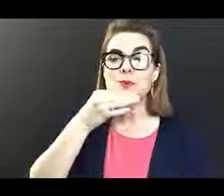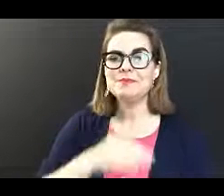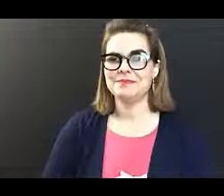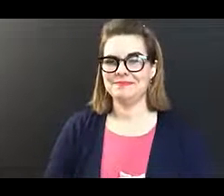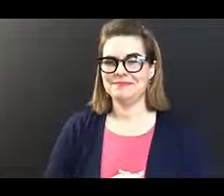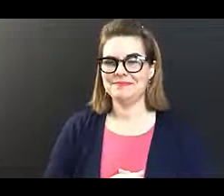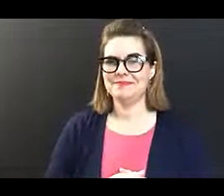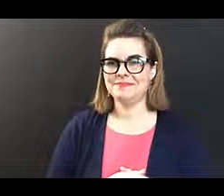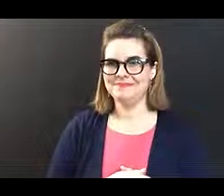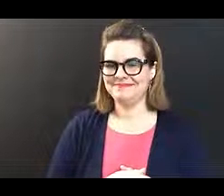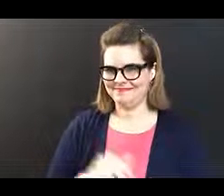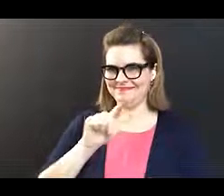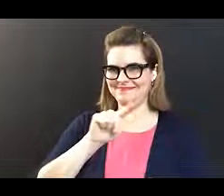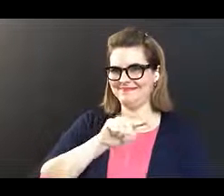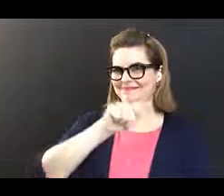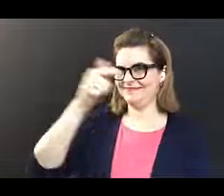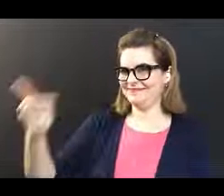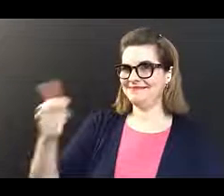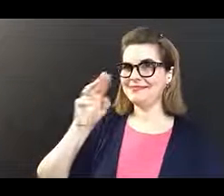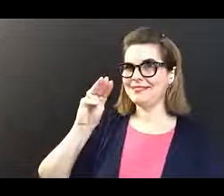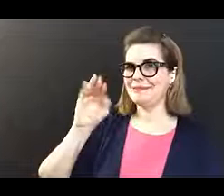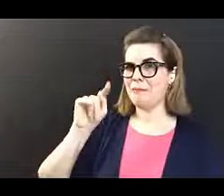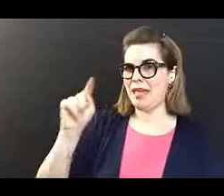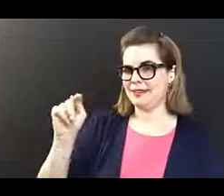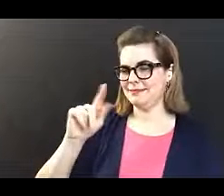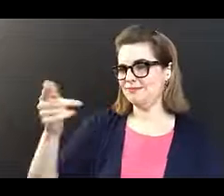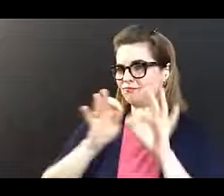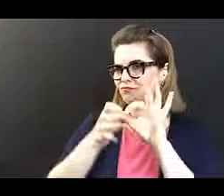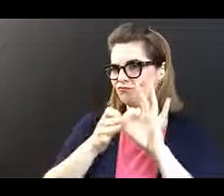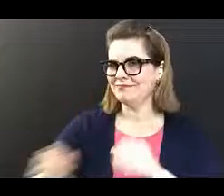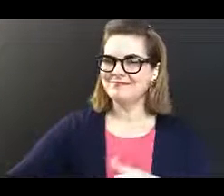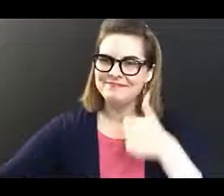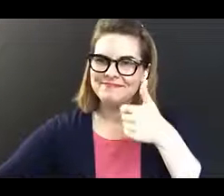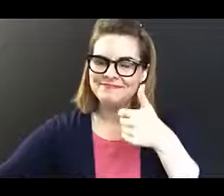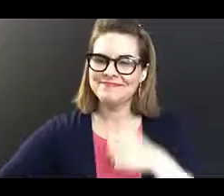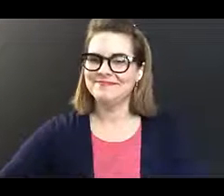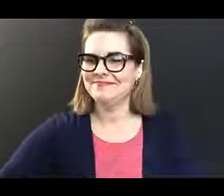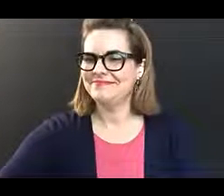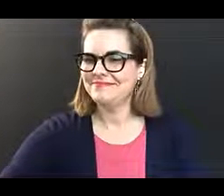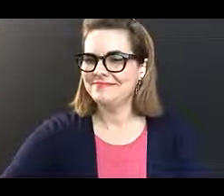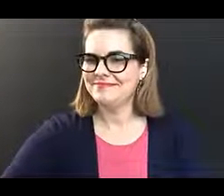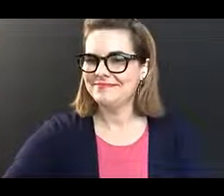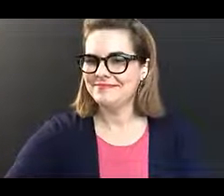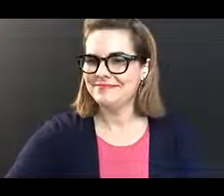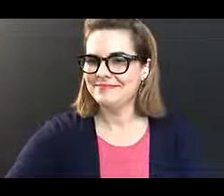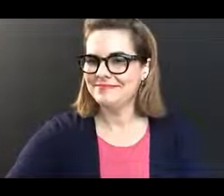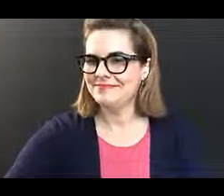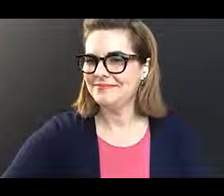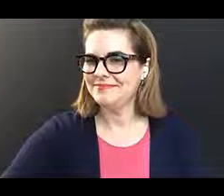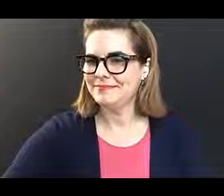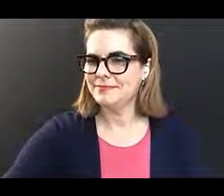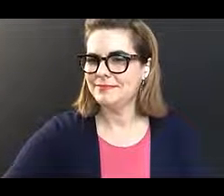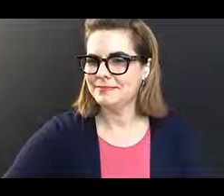Thank you, Catherine, Kate, and Hannah. This was a great presentation. We love the slides, and thank you for all the